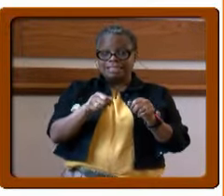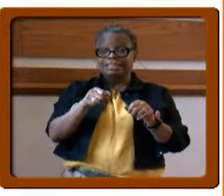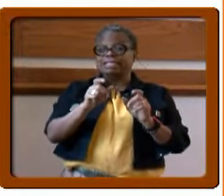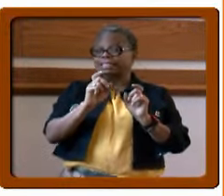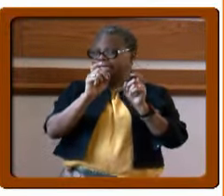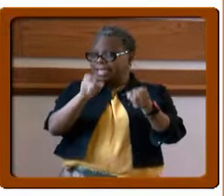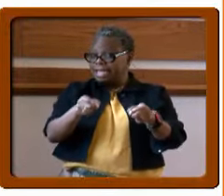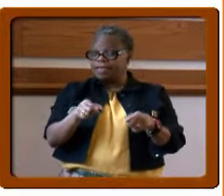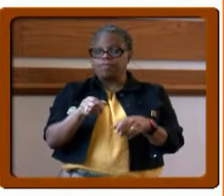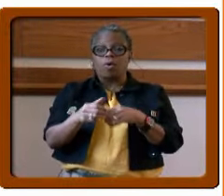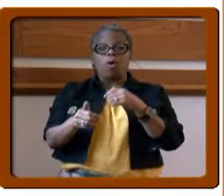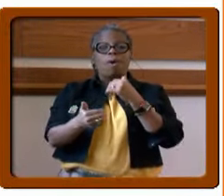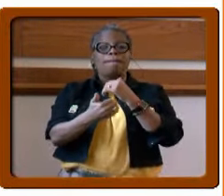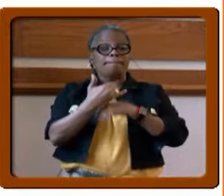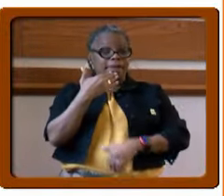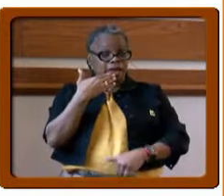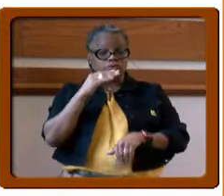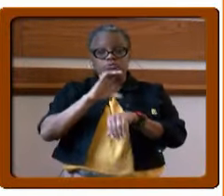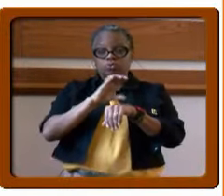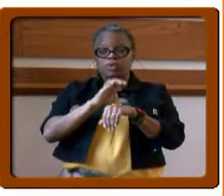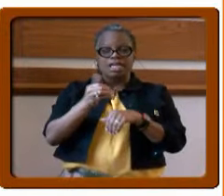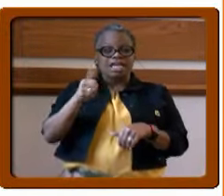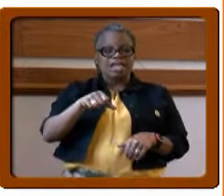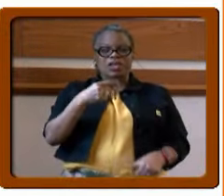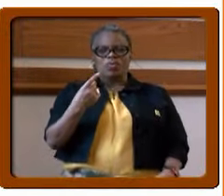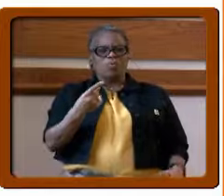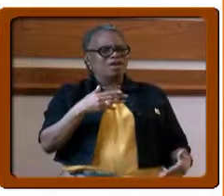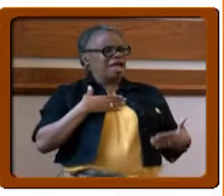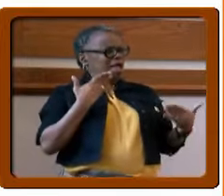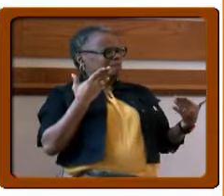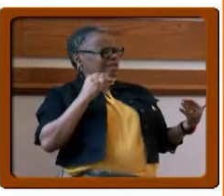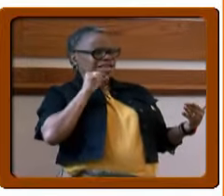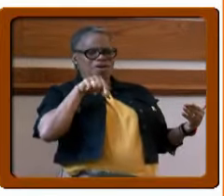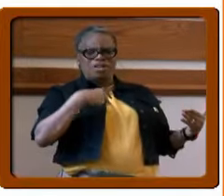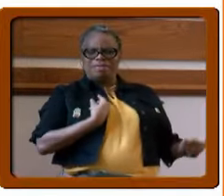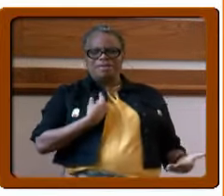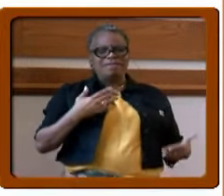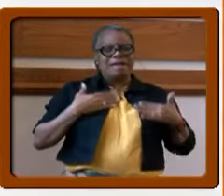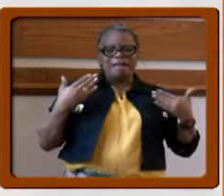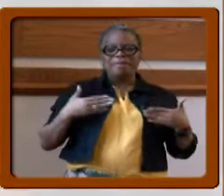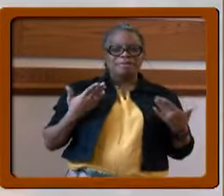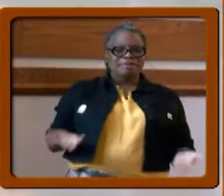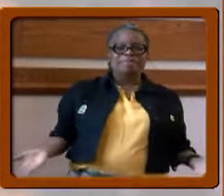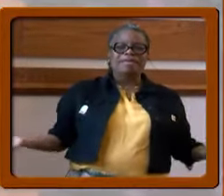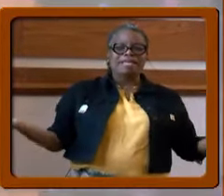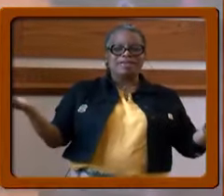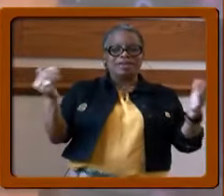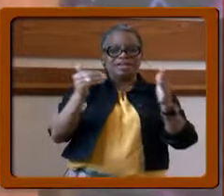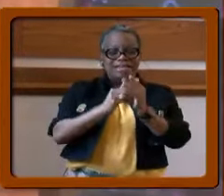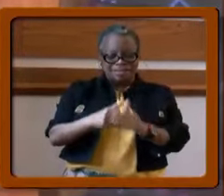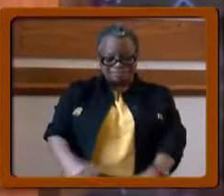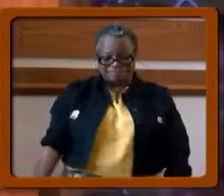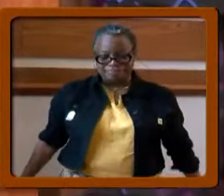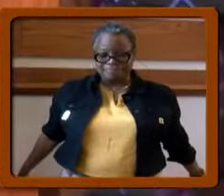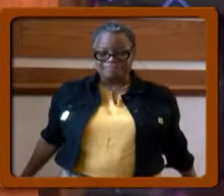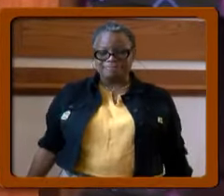offerings to the church. Anybody other than me glad just to be in the house of the Lord? One more time.